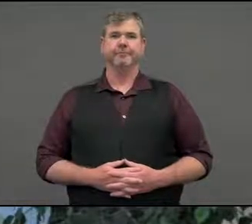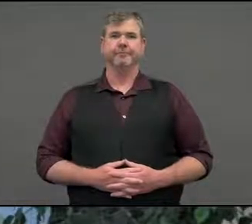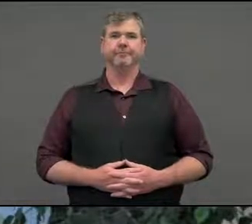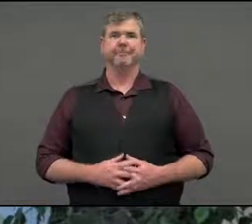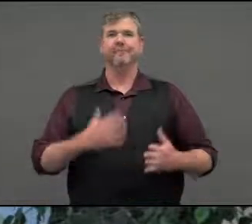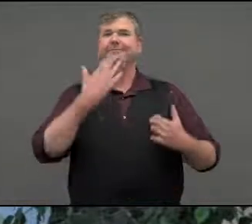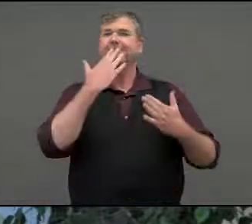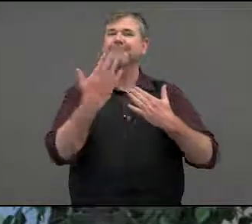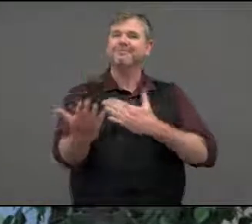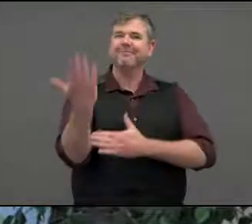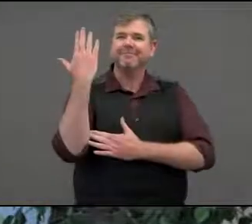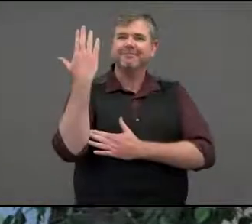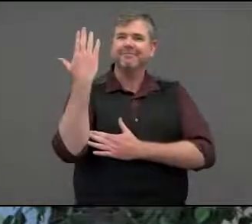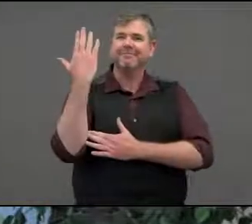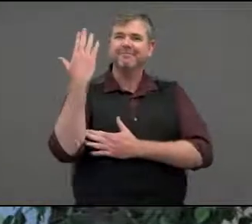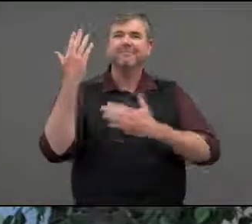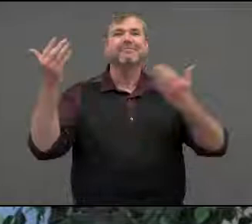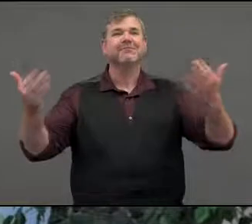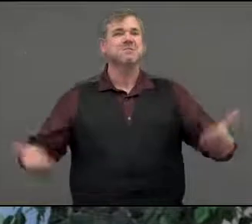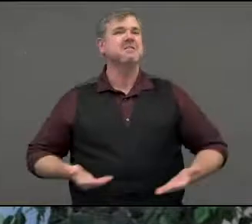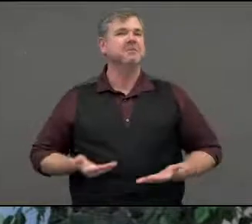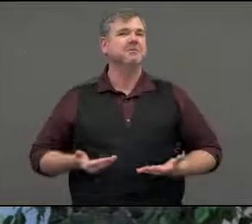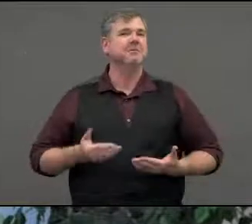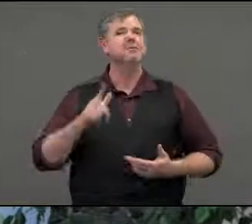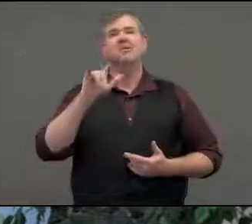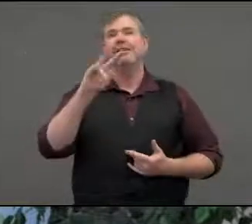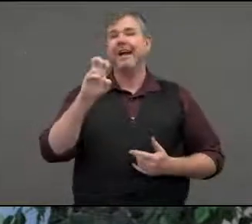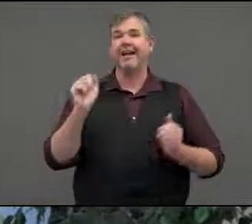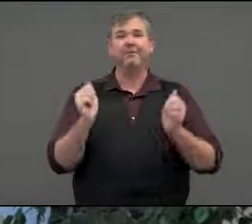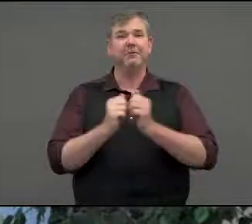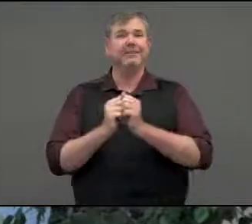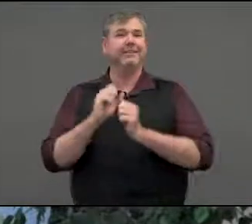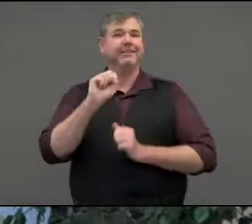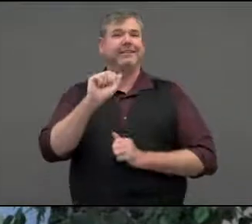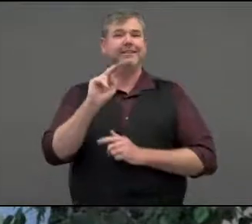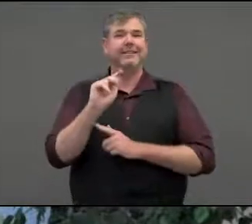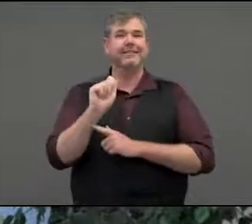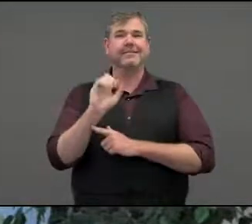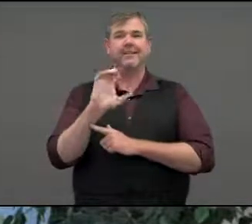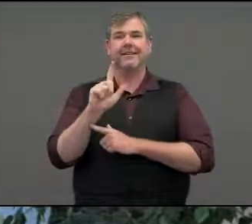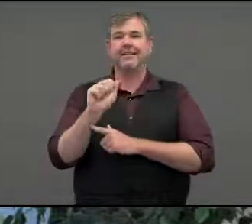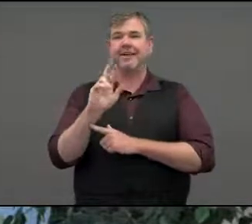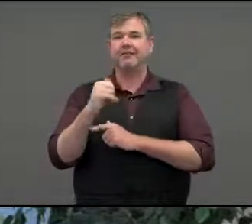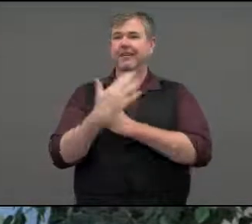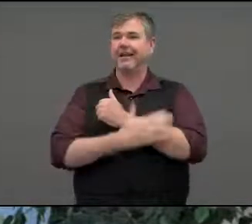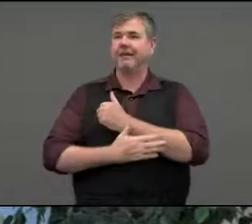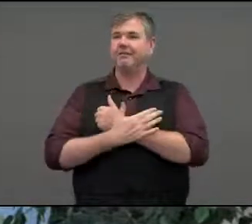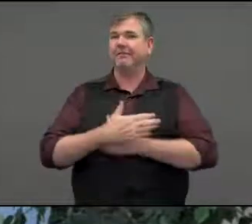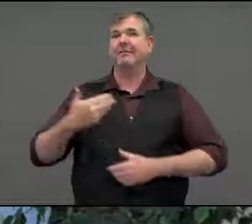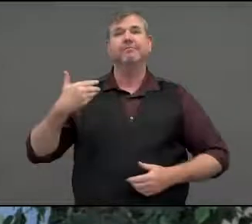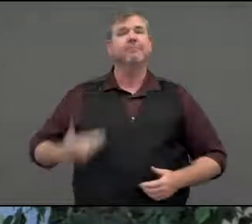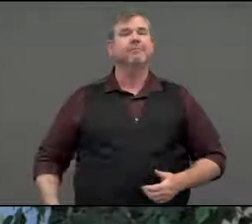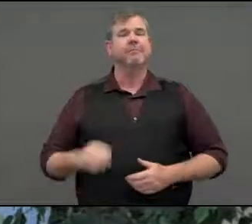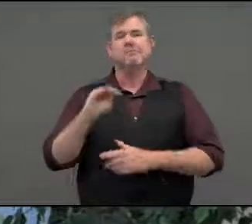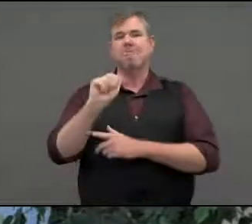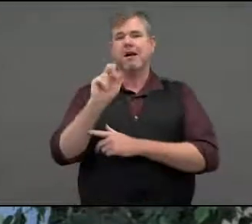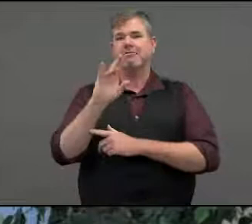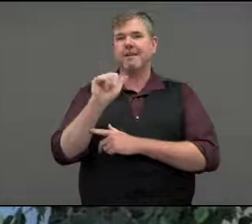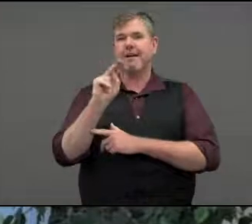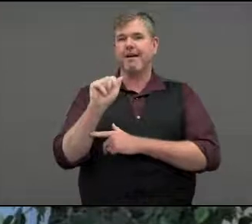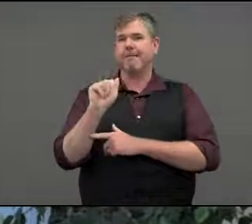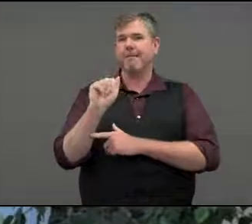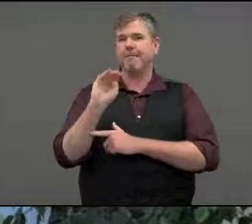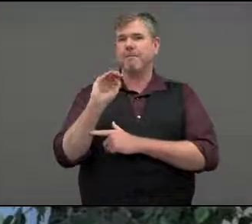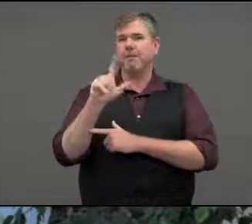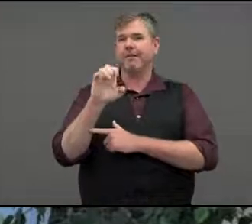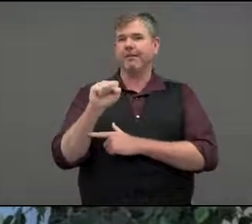Good morning and welcome to Live with the County here in Santa Clara. My name is Mariana Moles and I'm a Public Information